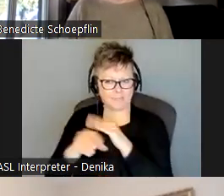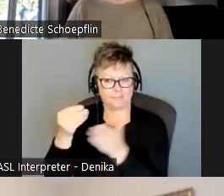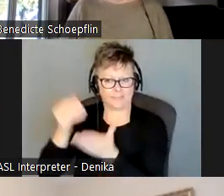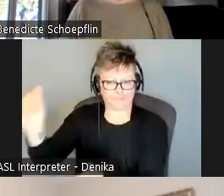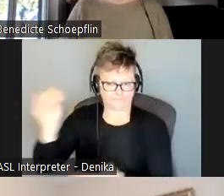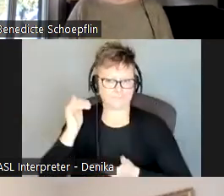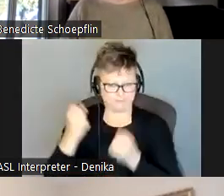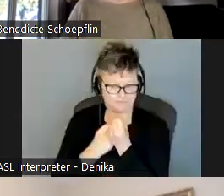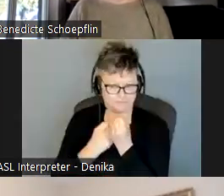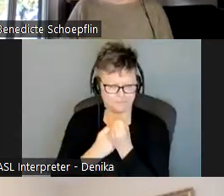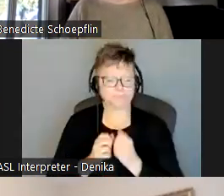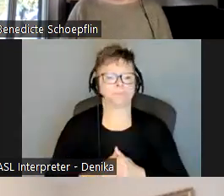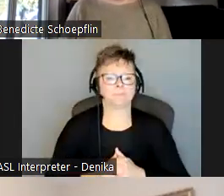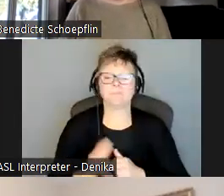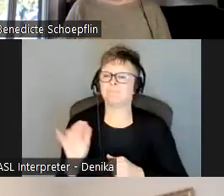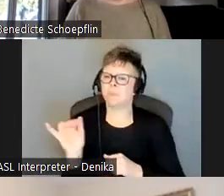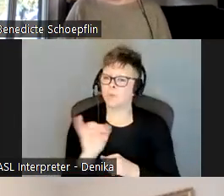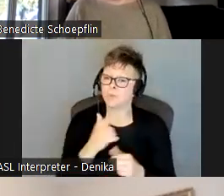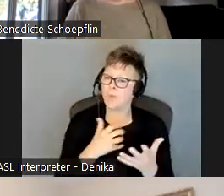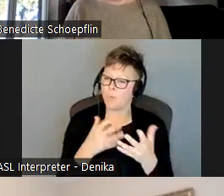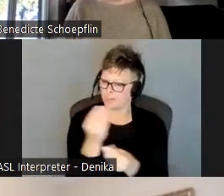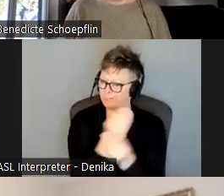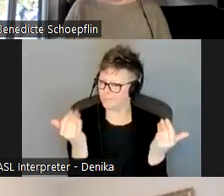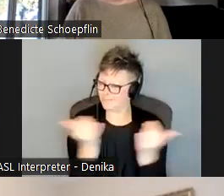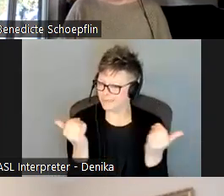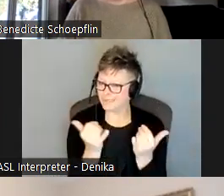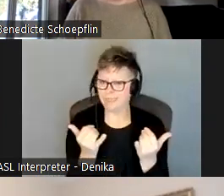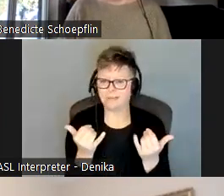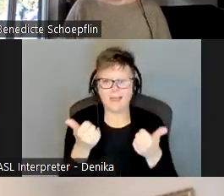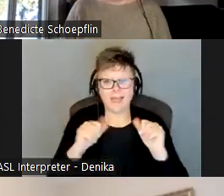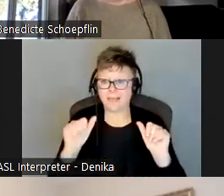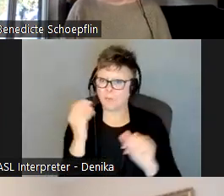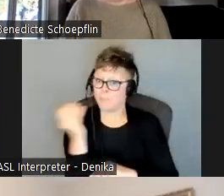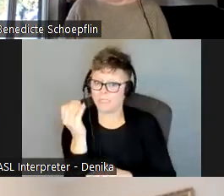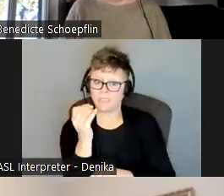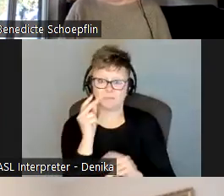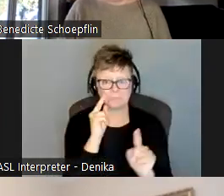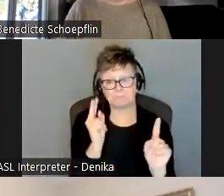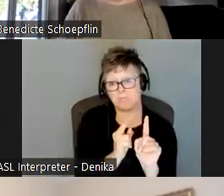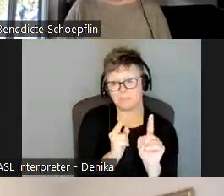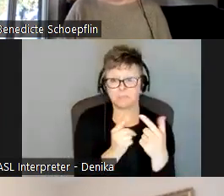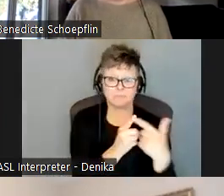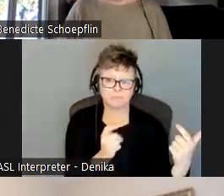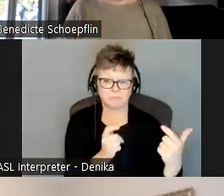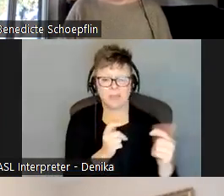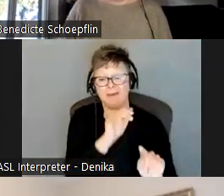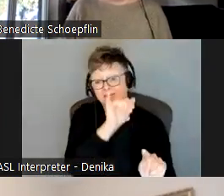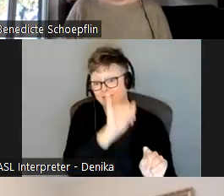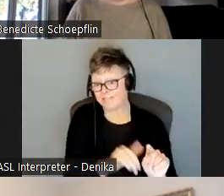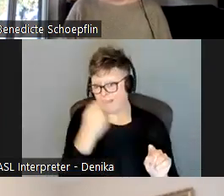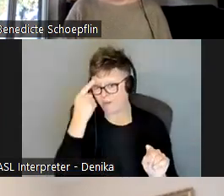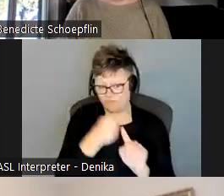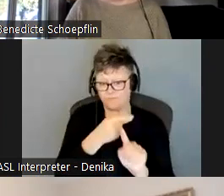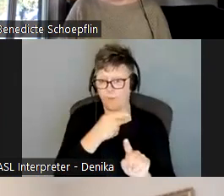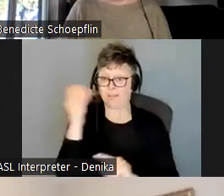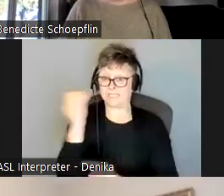I do want to mention today that any of the views or opinions expressed today are not of those of the Ontario